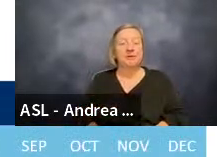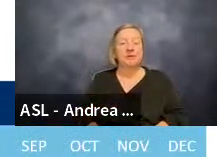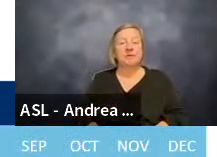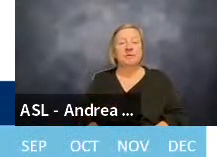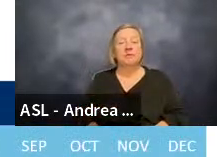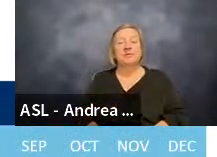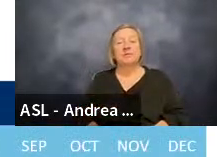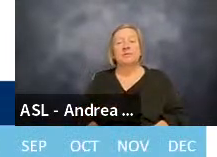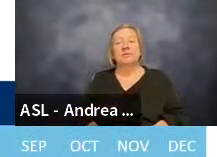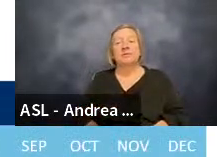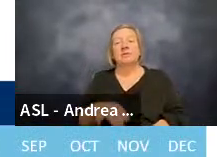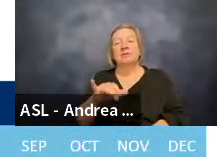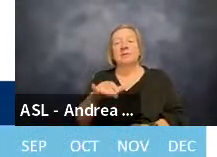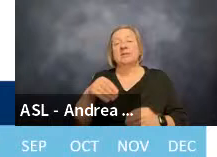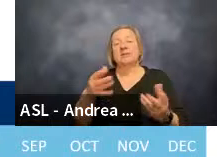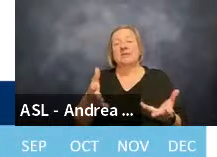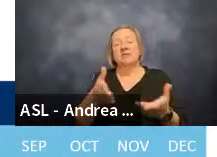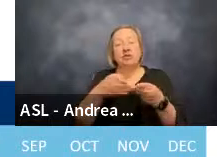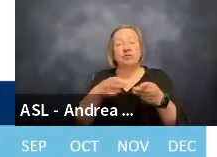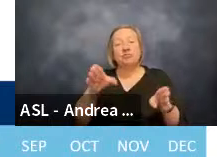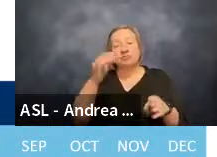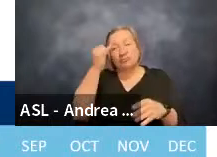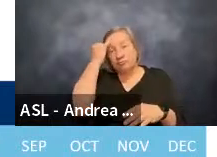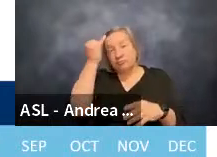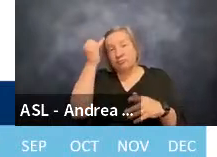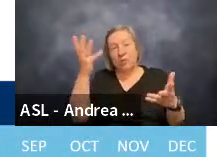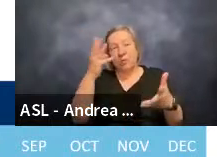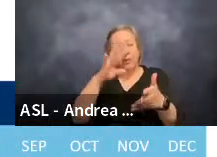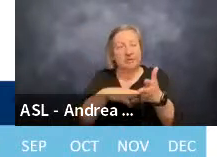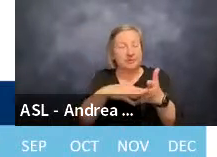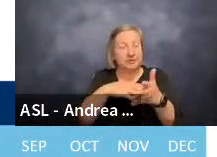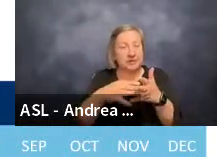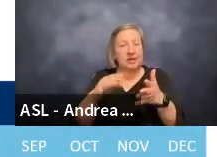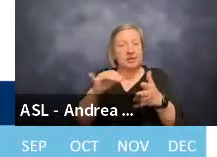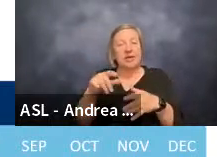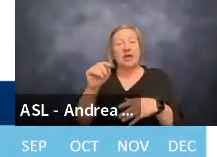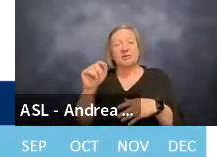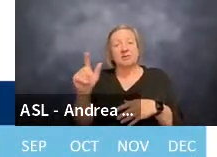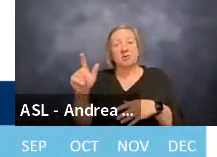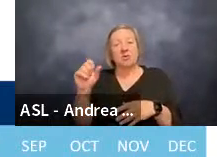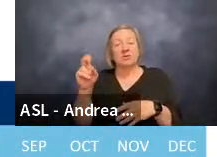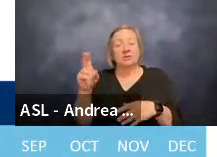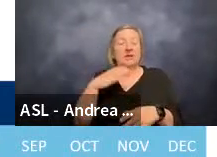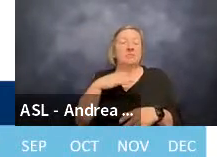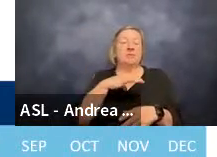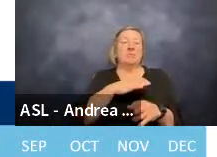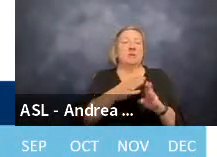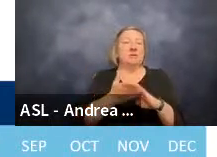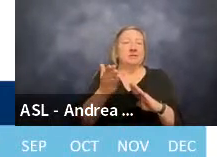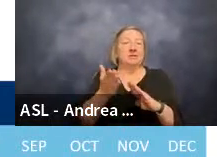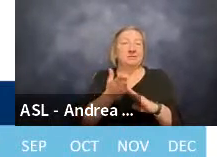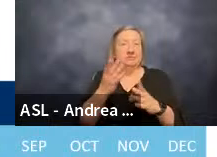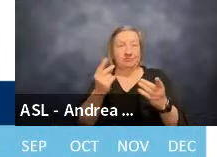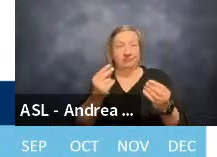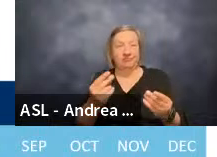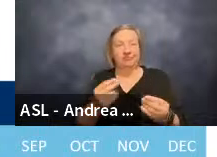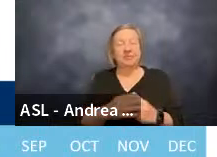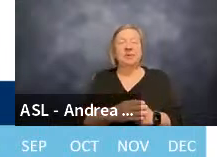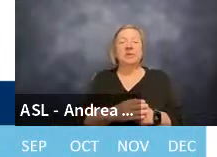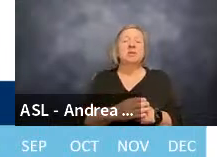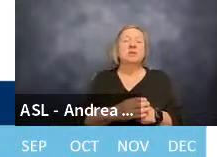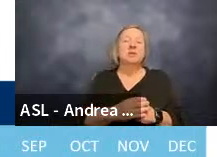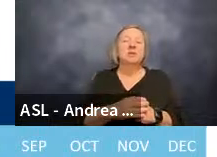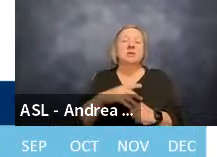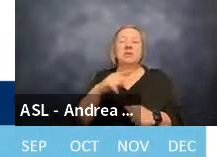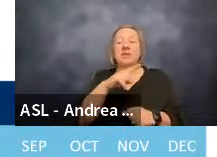This gives you a broad sense of the schedule which this tolling subcommittee is operating. They are